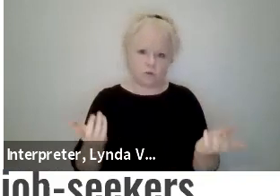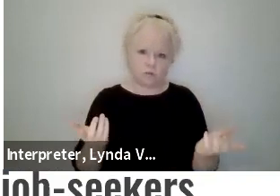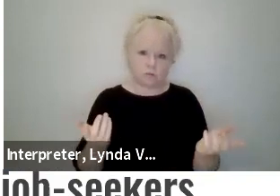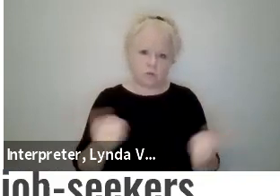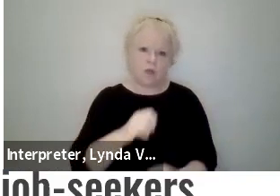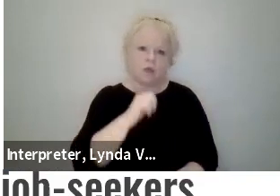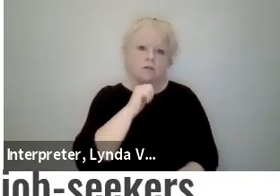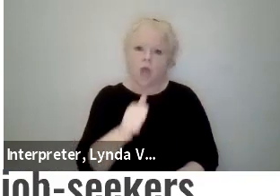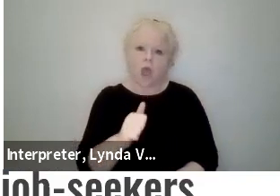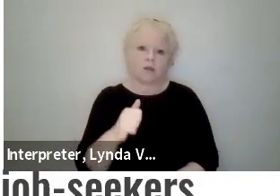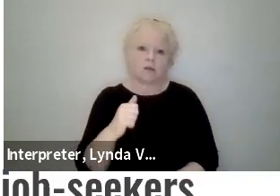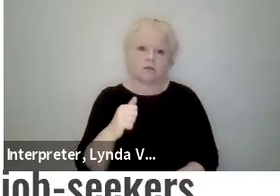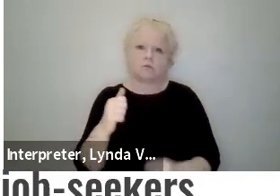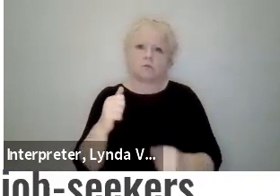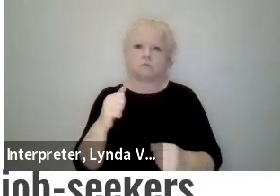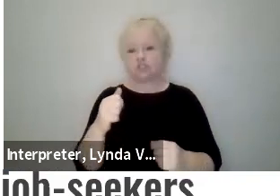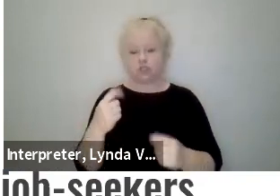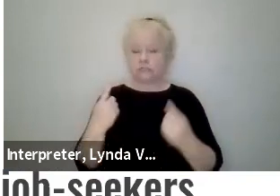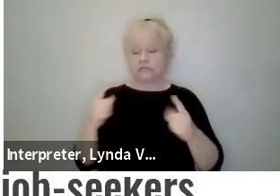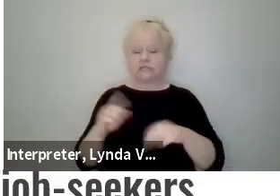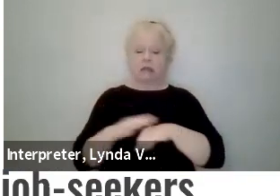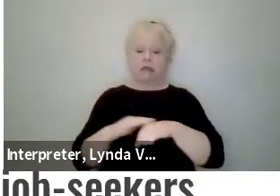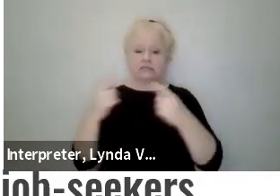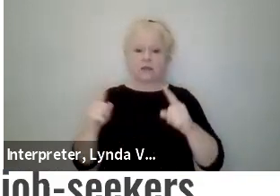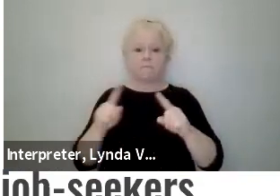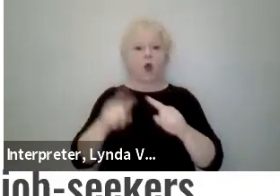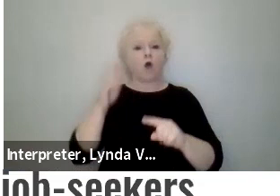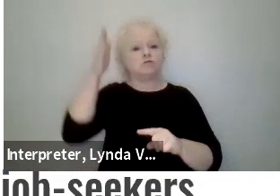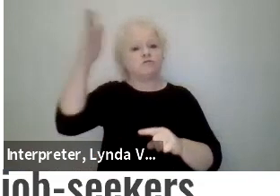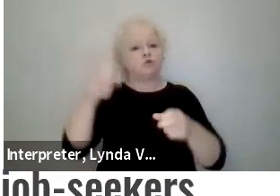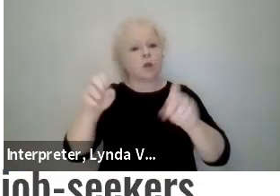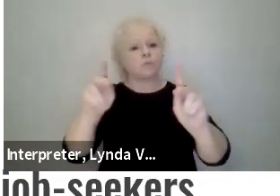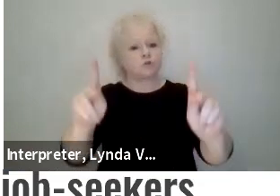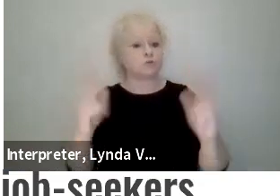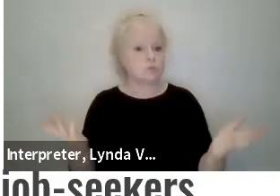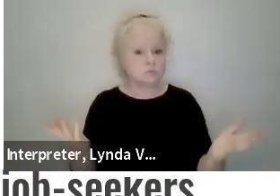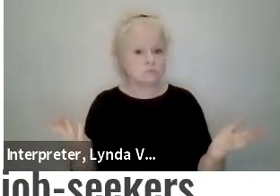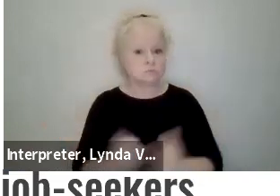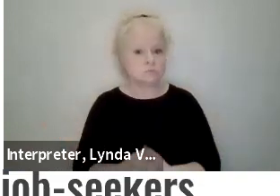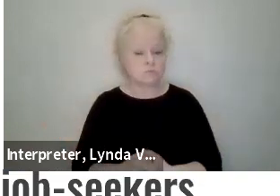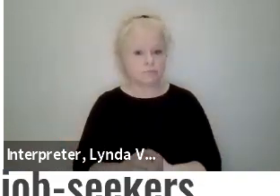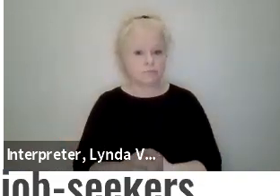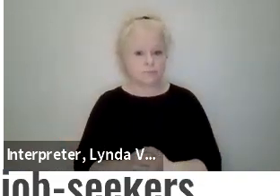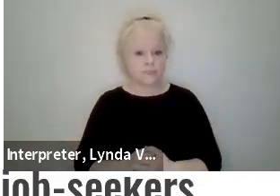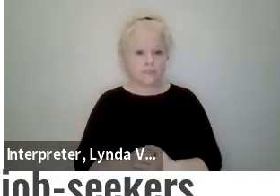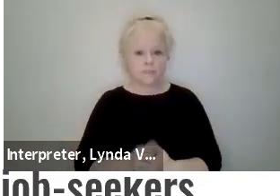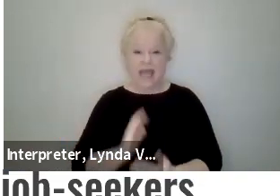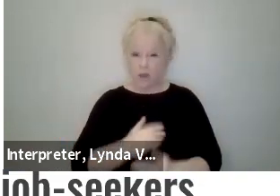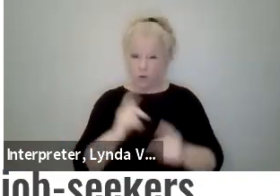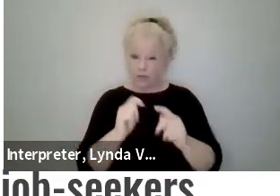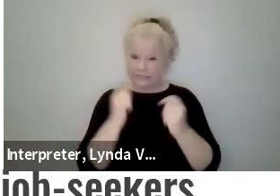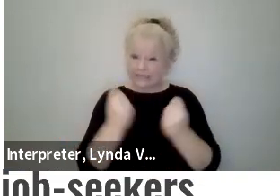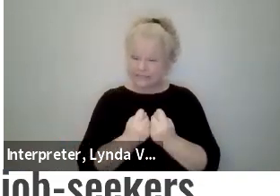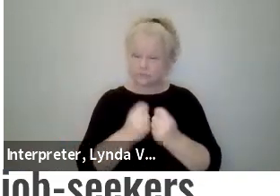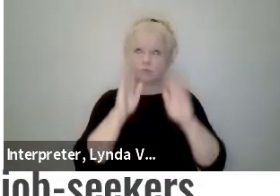and not just be successful, but be able to have future opportunities. And our team has done a wonderful job of